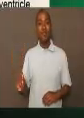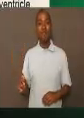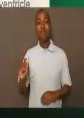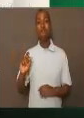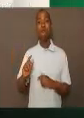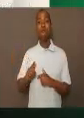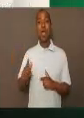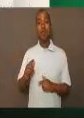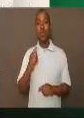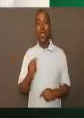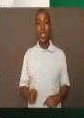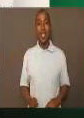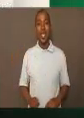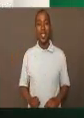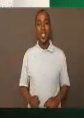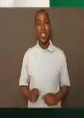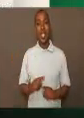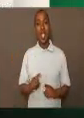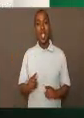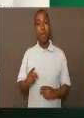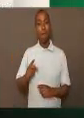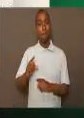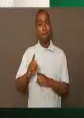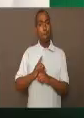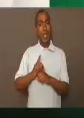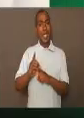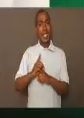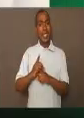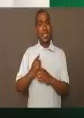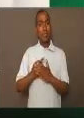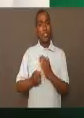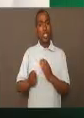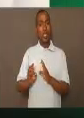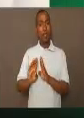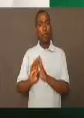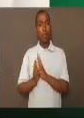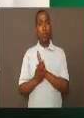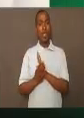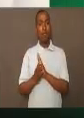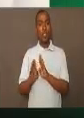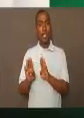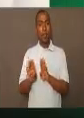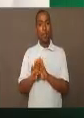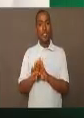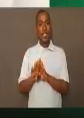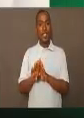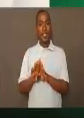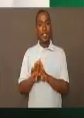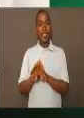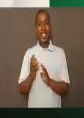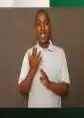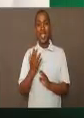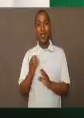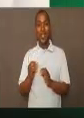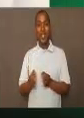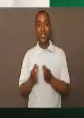to flow in the right direction by opening and closing. The